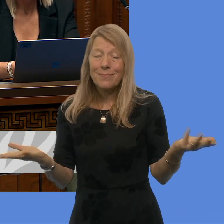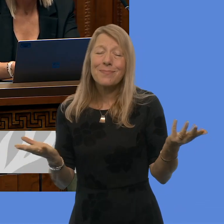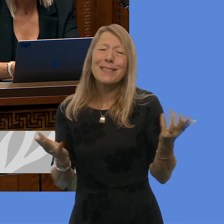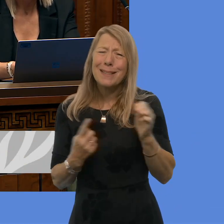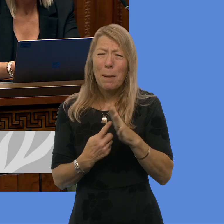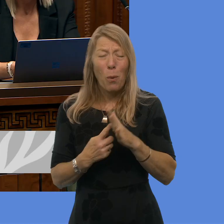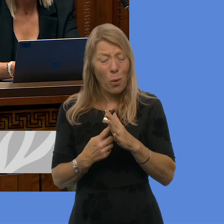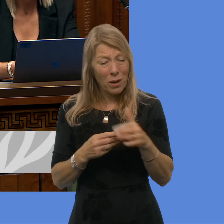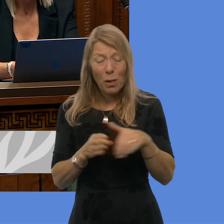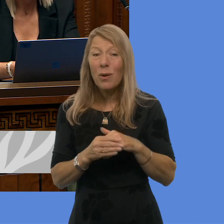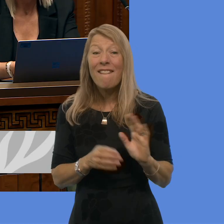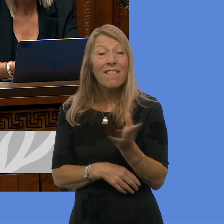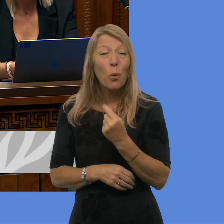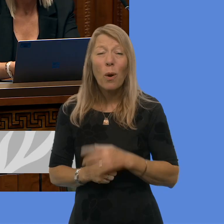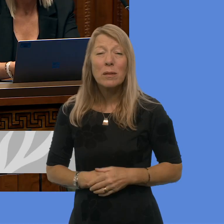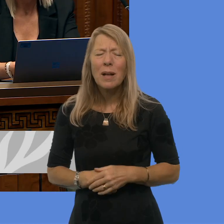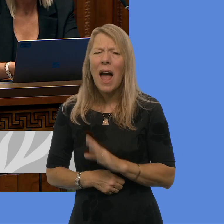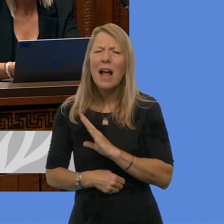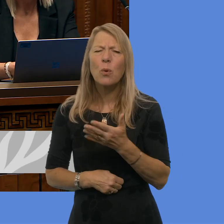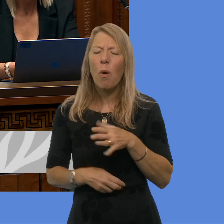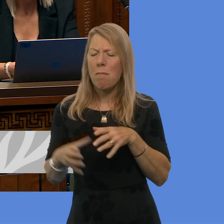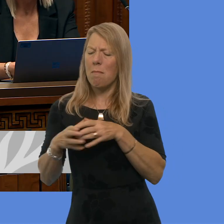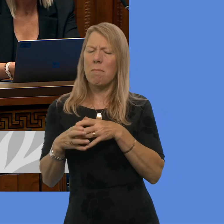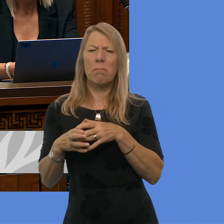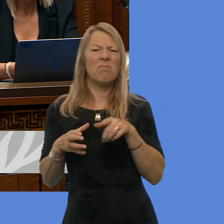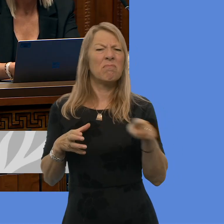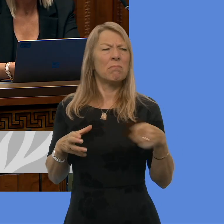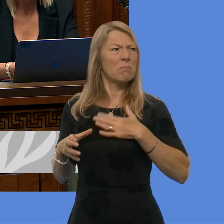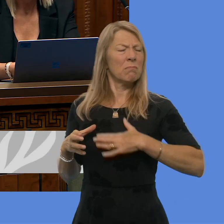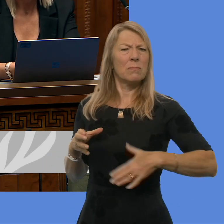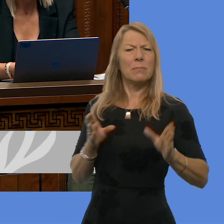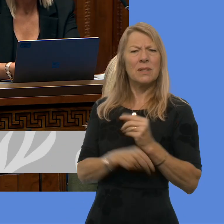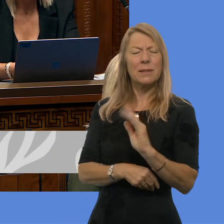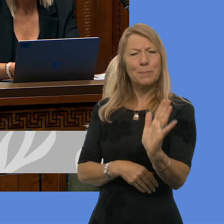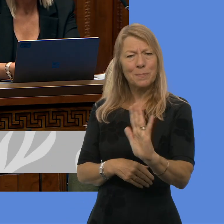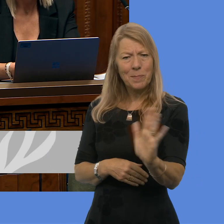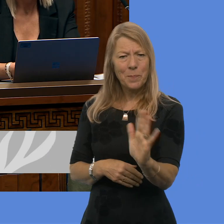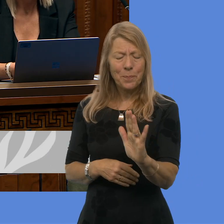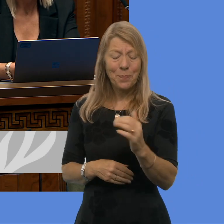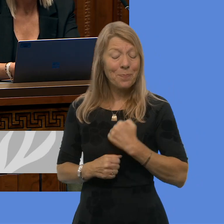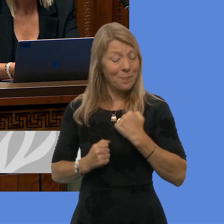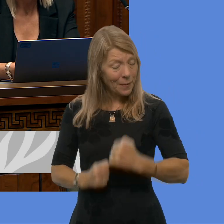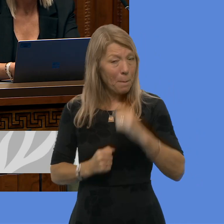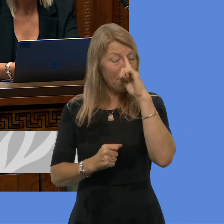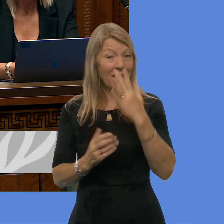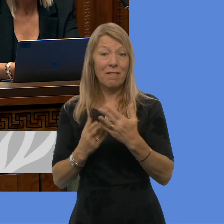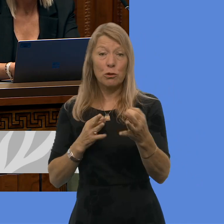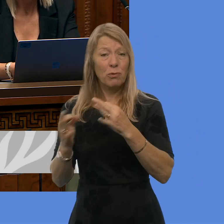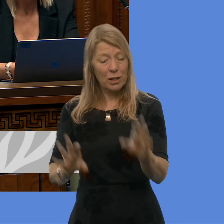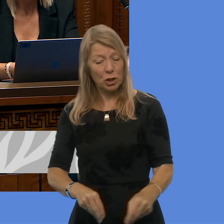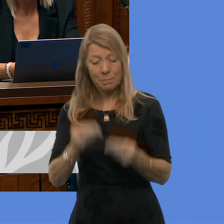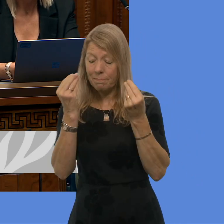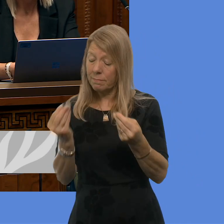don't close the door to anybody, and I trust that the strategy that we have is the right strategy, and also encouraged